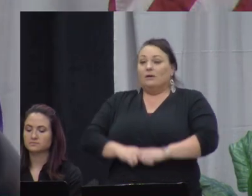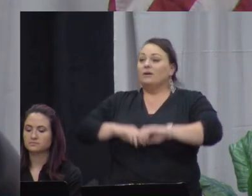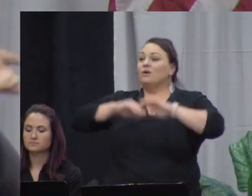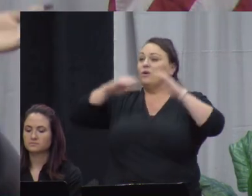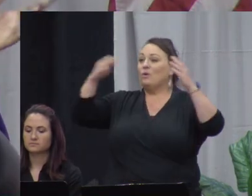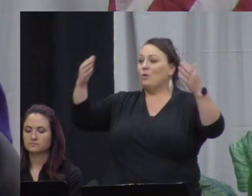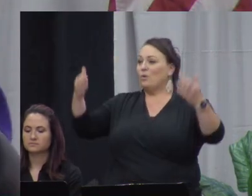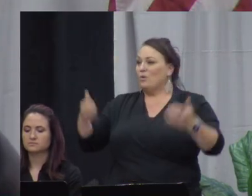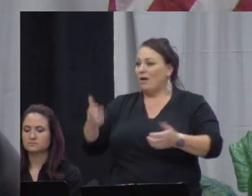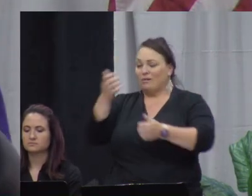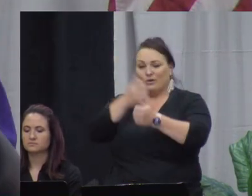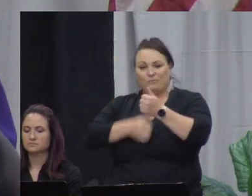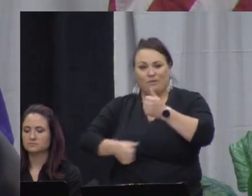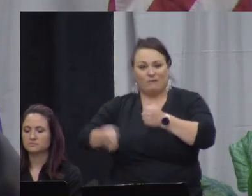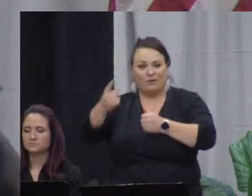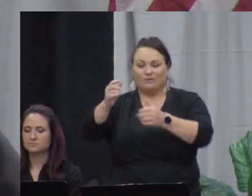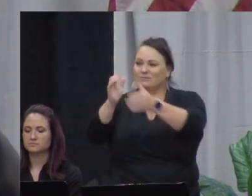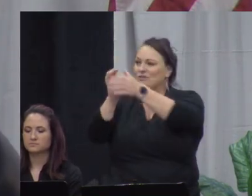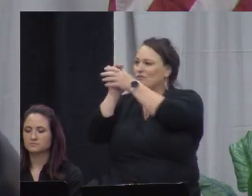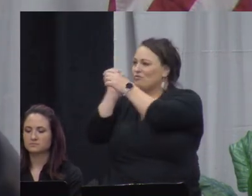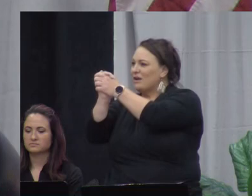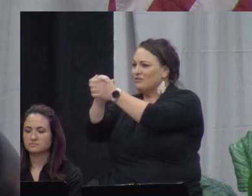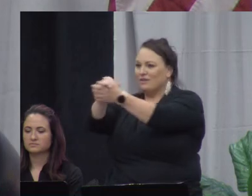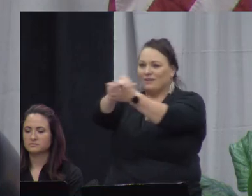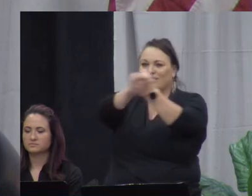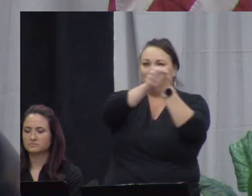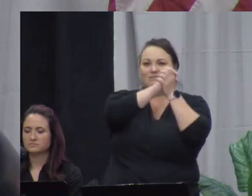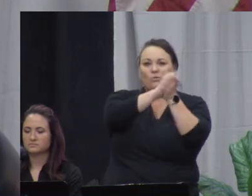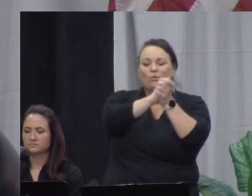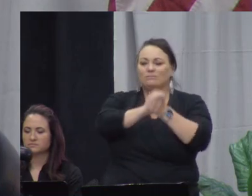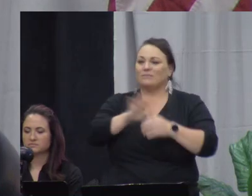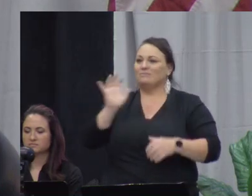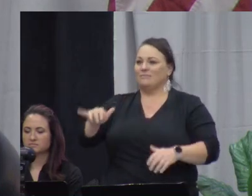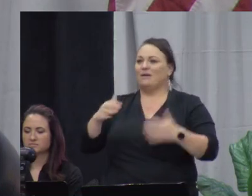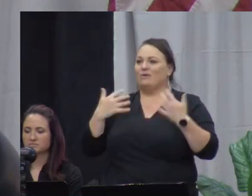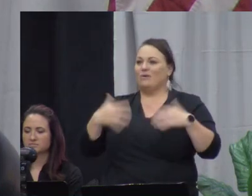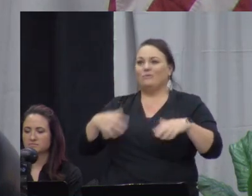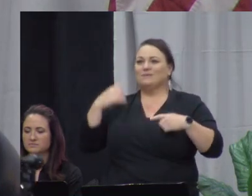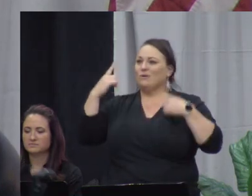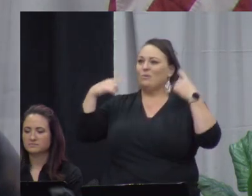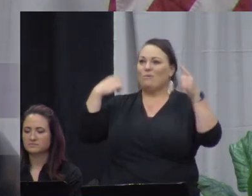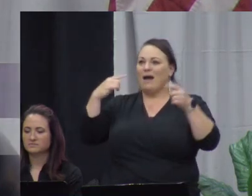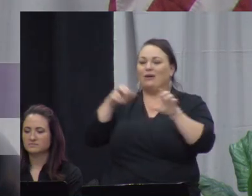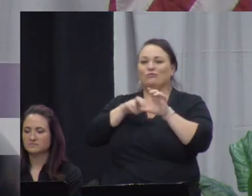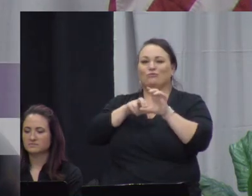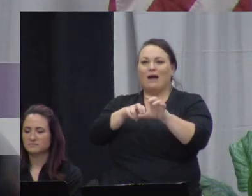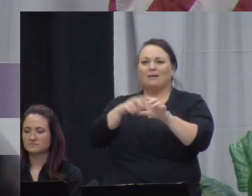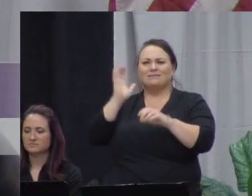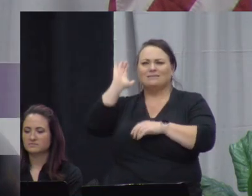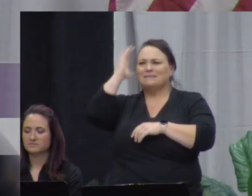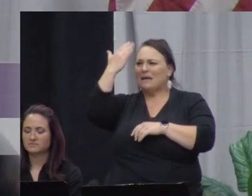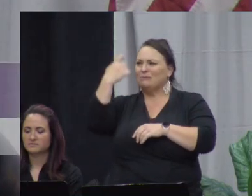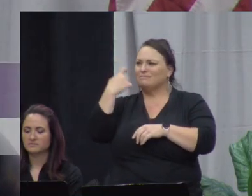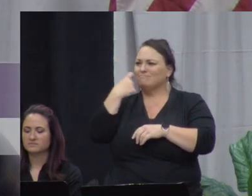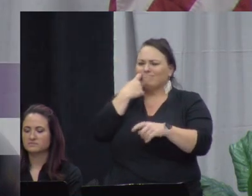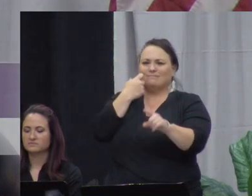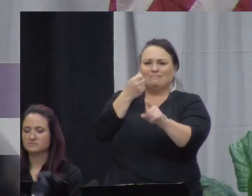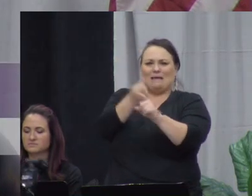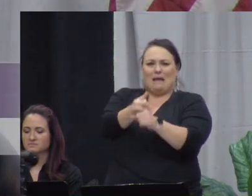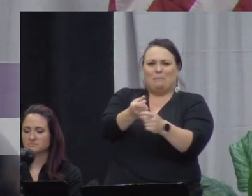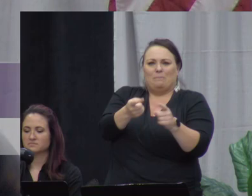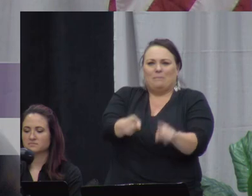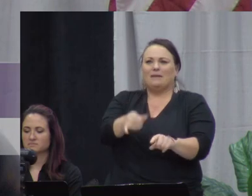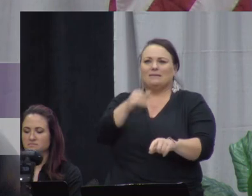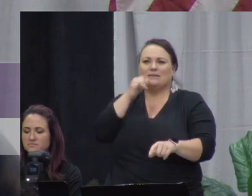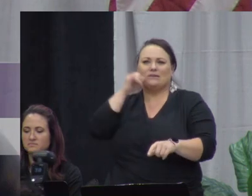Welcome, everyone, and congratulations. That was a wild ride. It seems like just yesterday we were getting ready